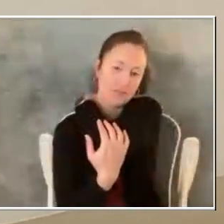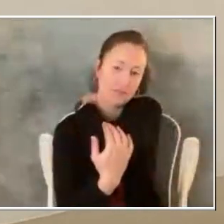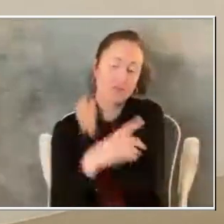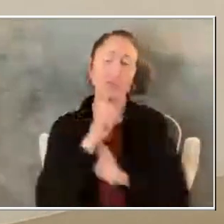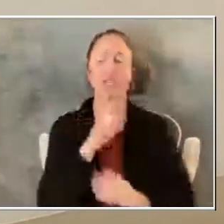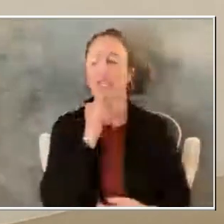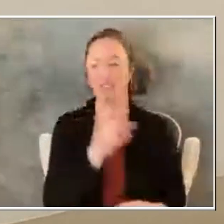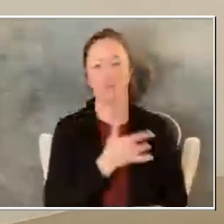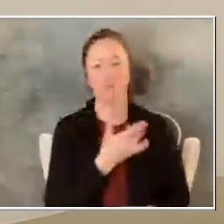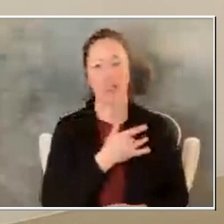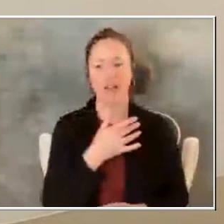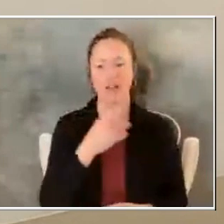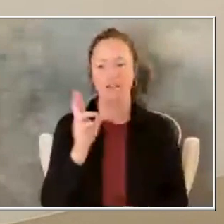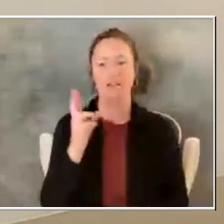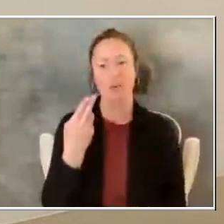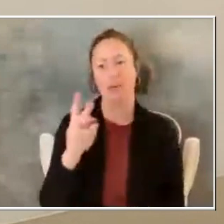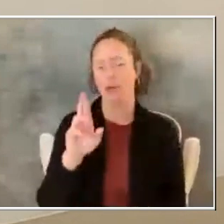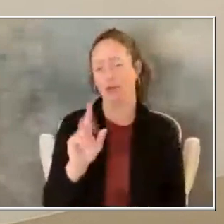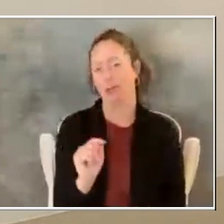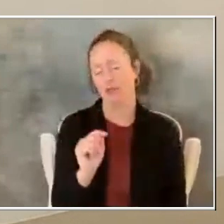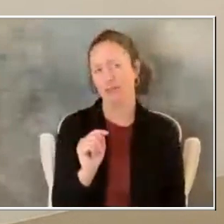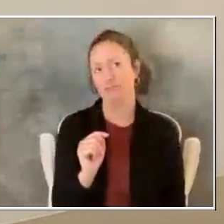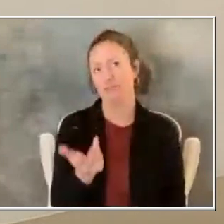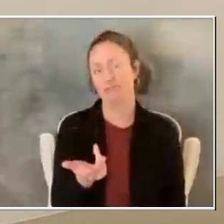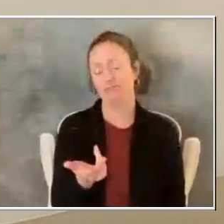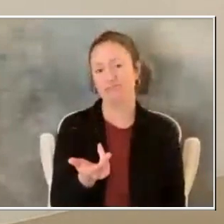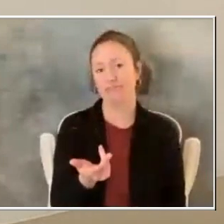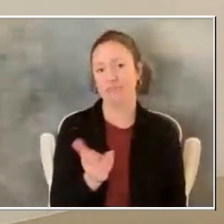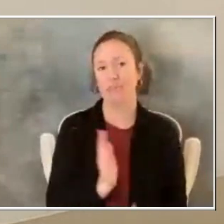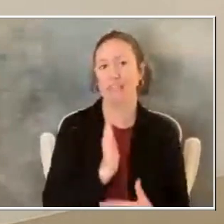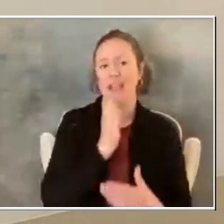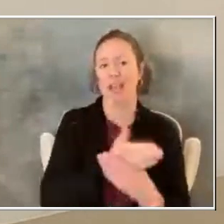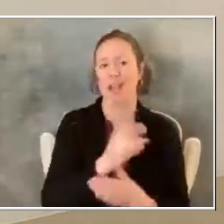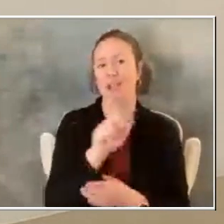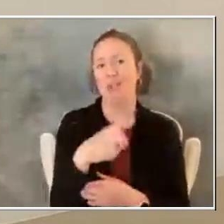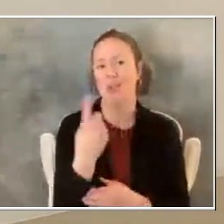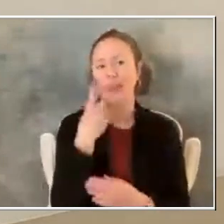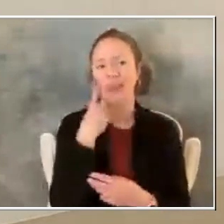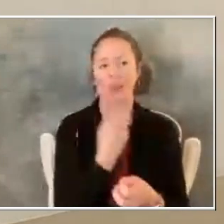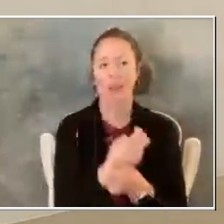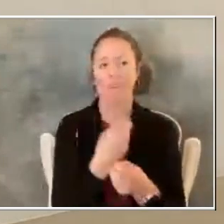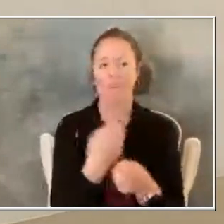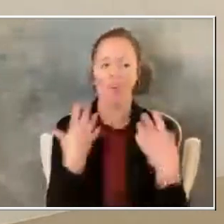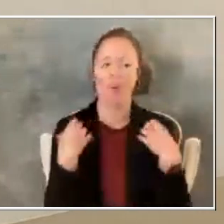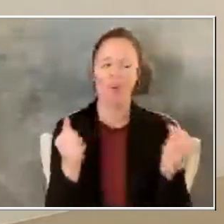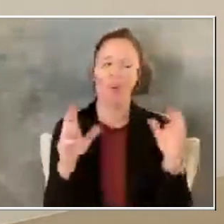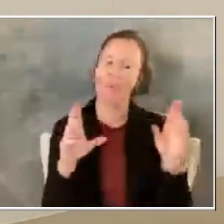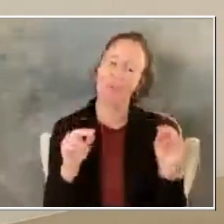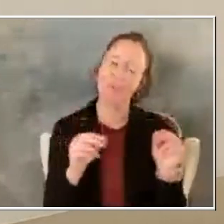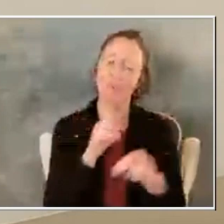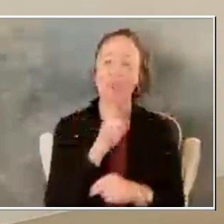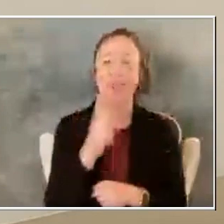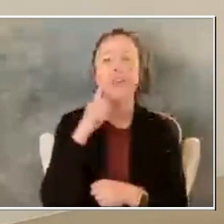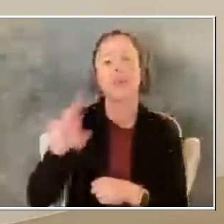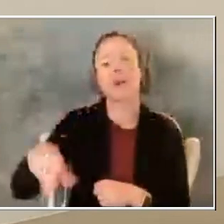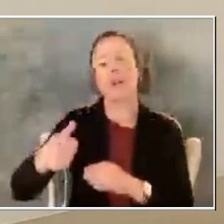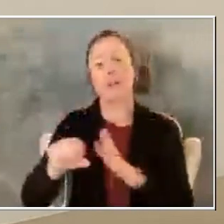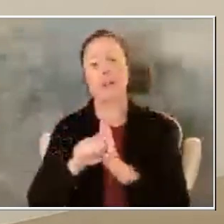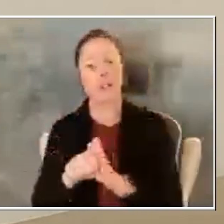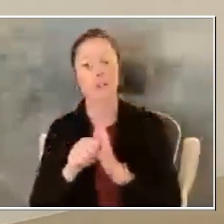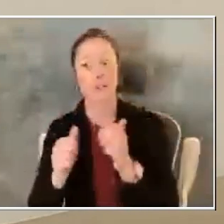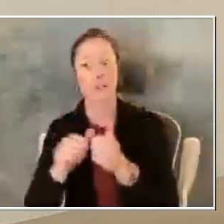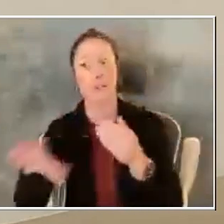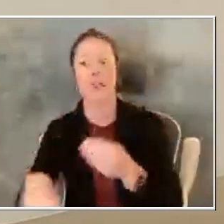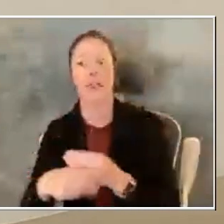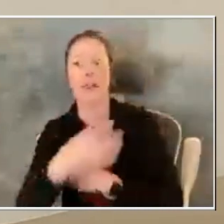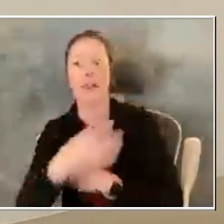hormone replacement therapy to be an intervention only for bone health. It's really indicated for those other symptoms with the added benefit